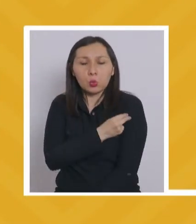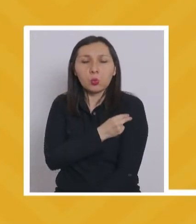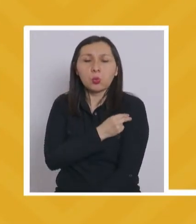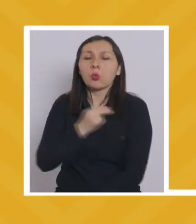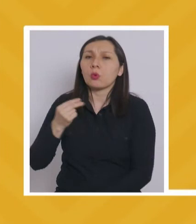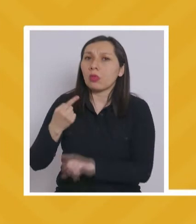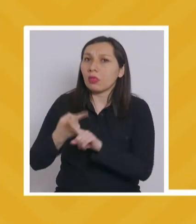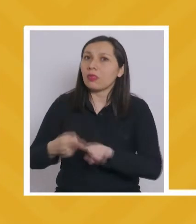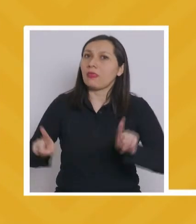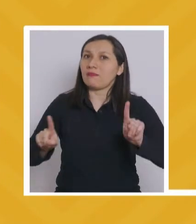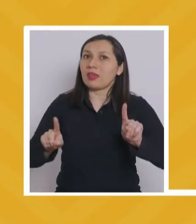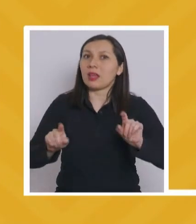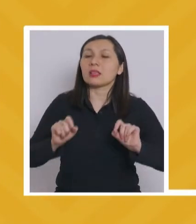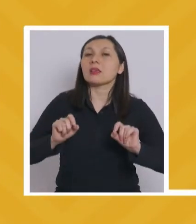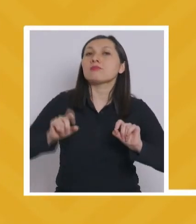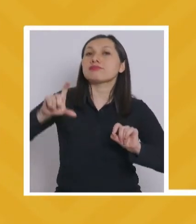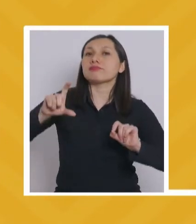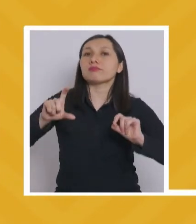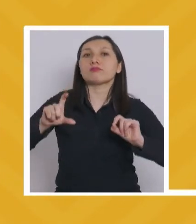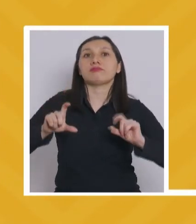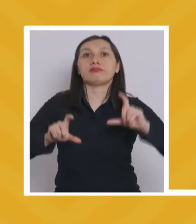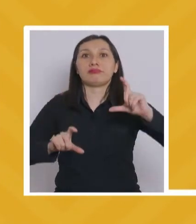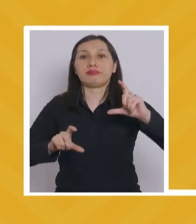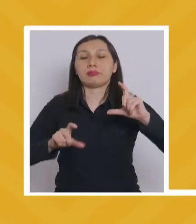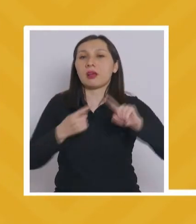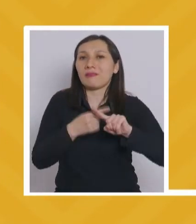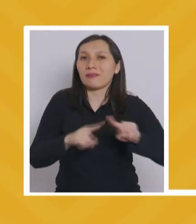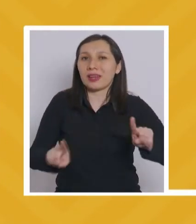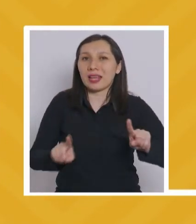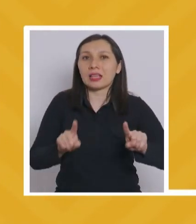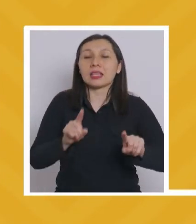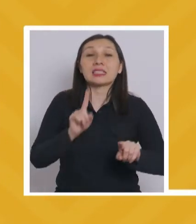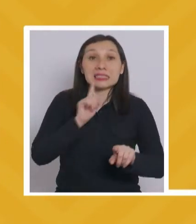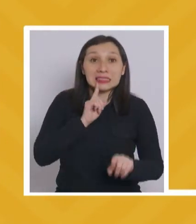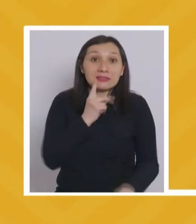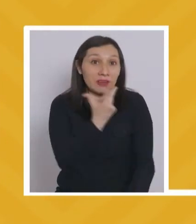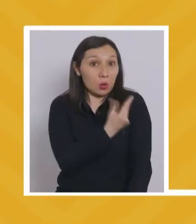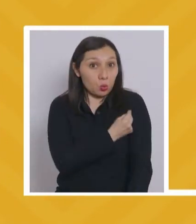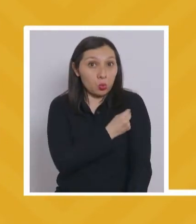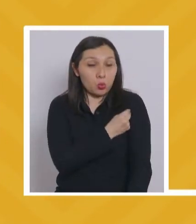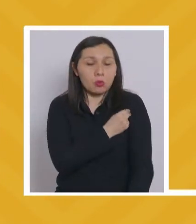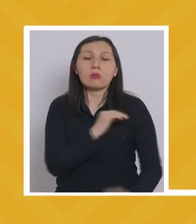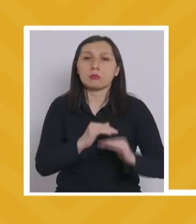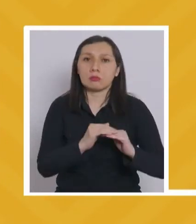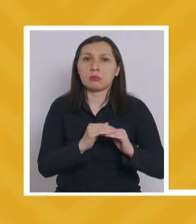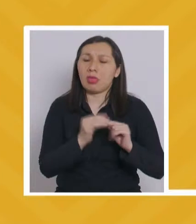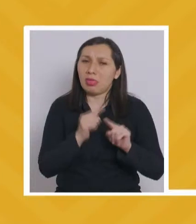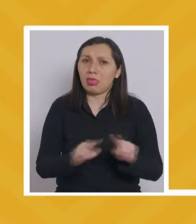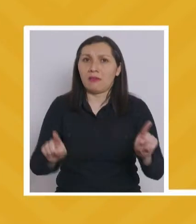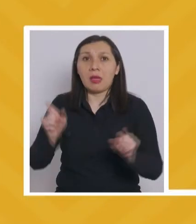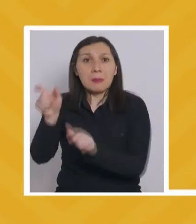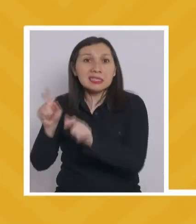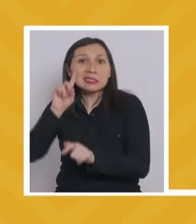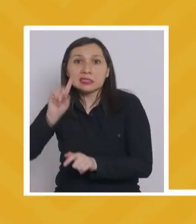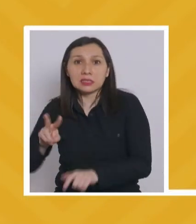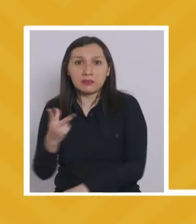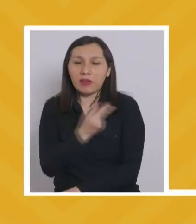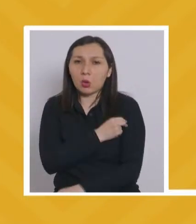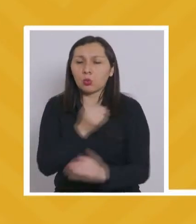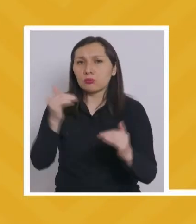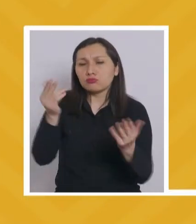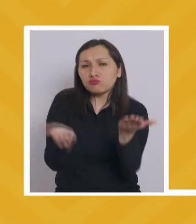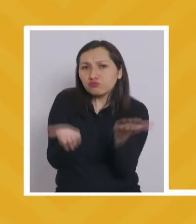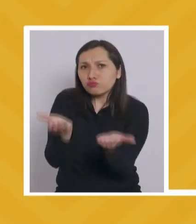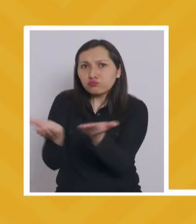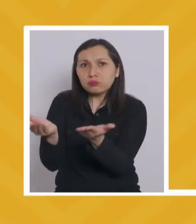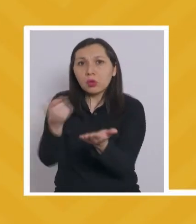500,000 cases of COVID-19, and the non-vaccination rate of the vaccinated